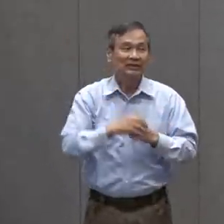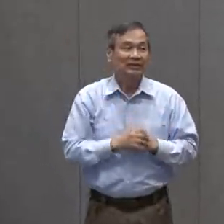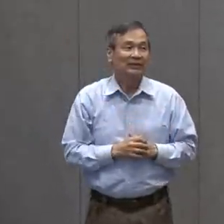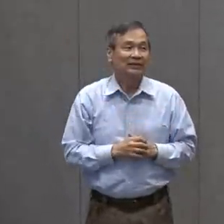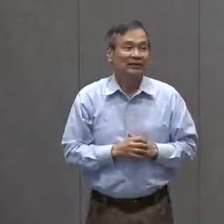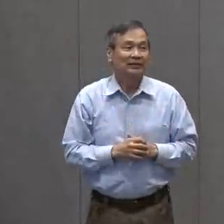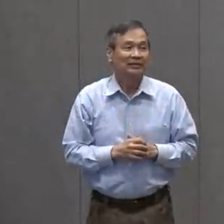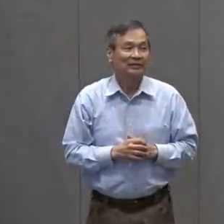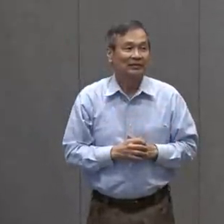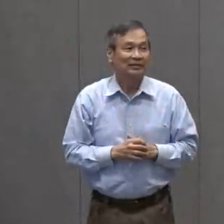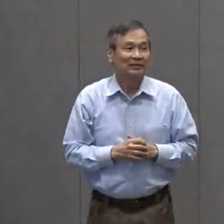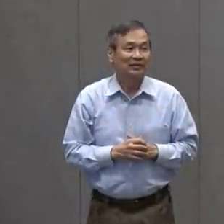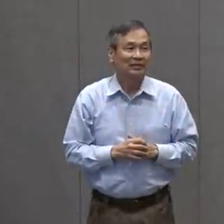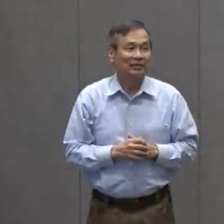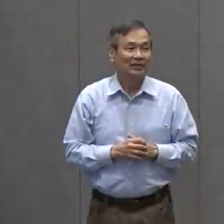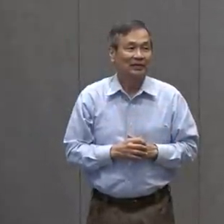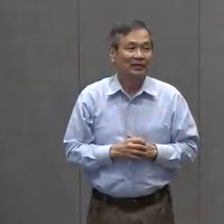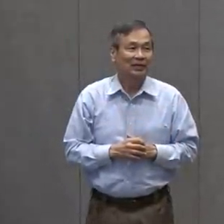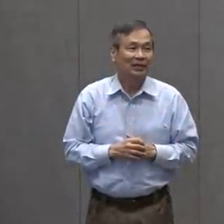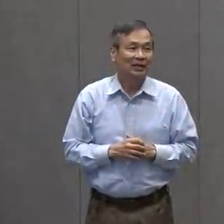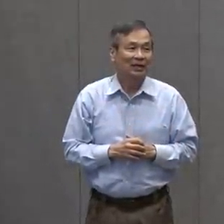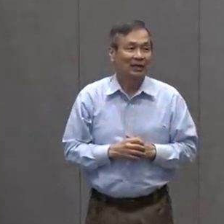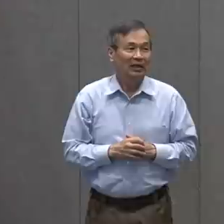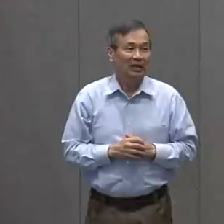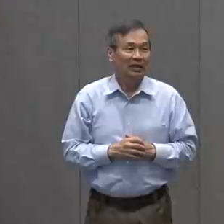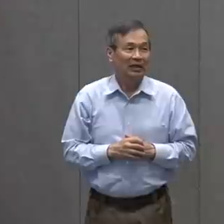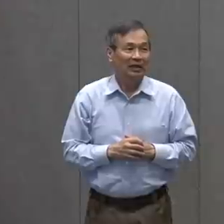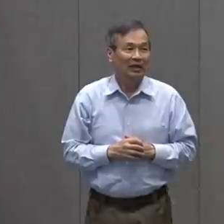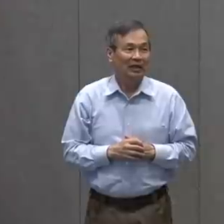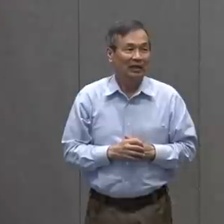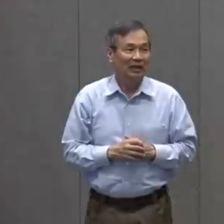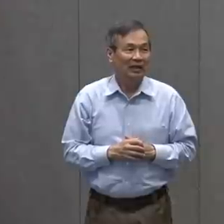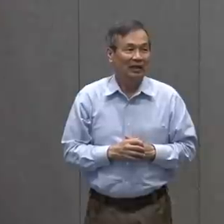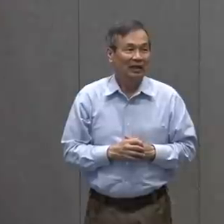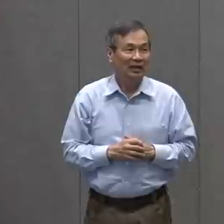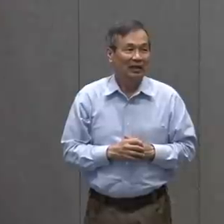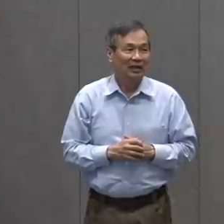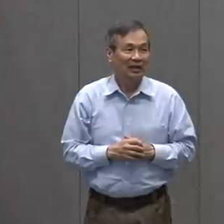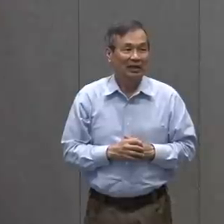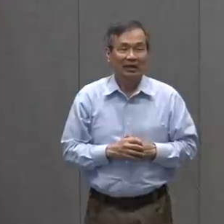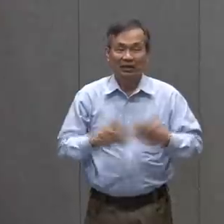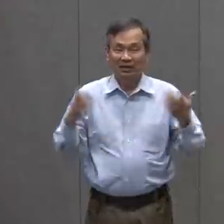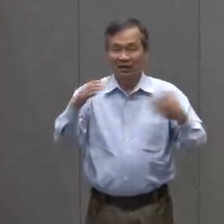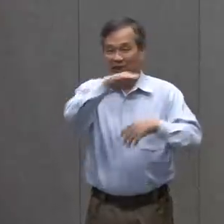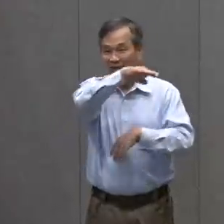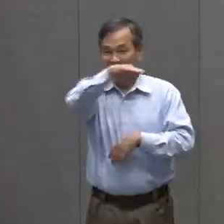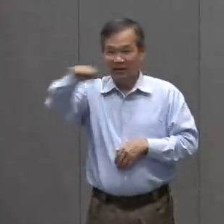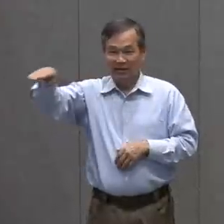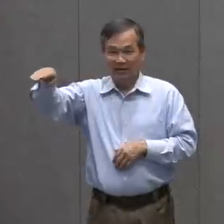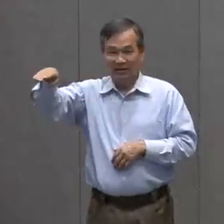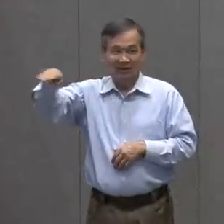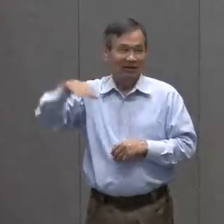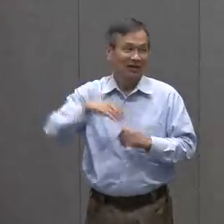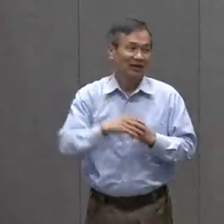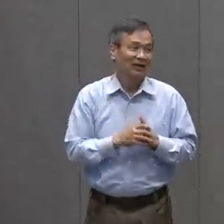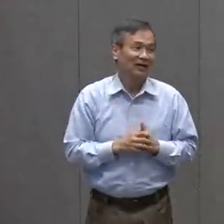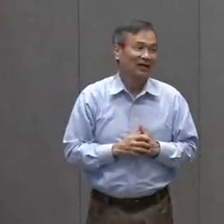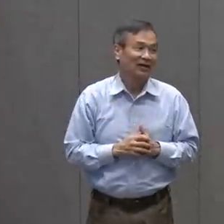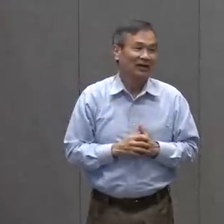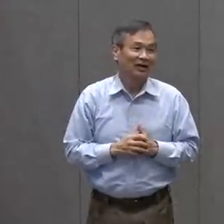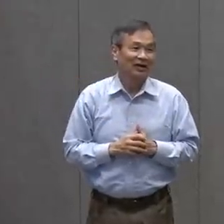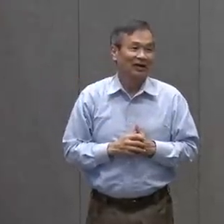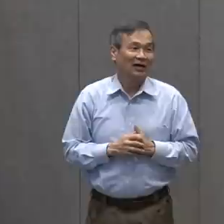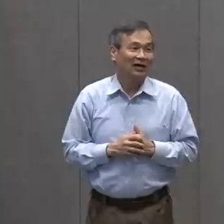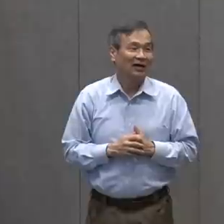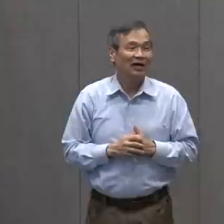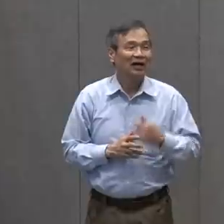see. Ooh, I might be able to. I'm stuck. Originally. Woo! Yeah, she